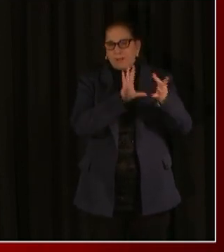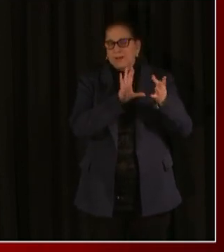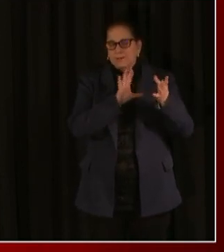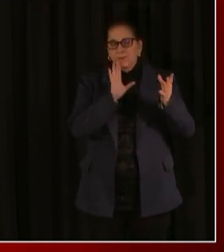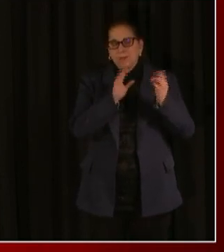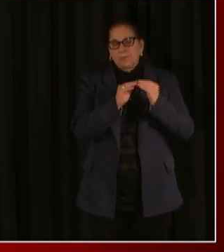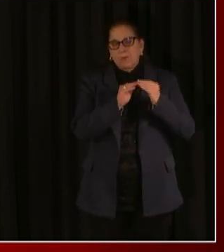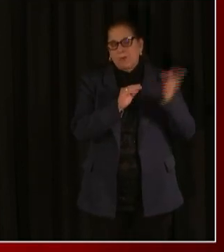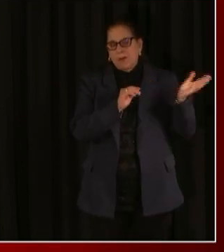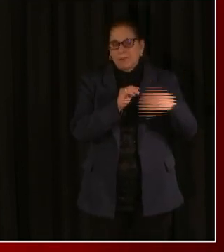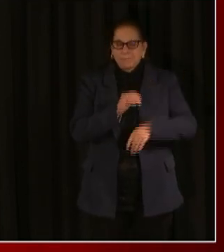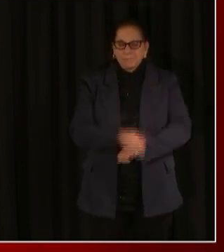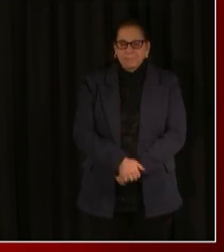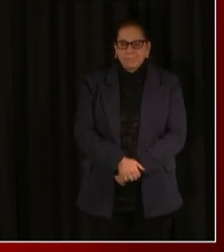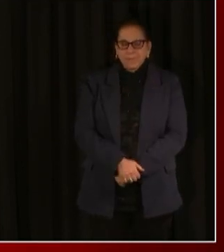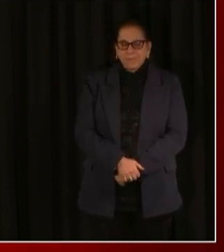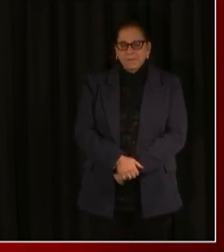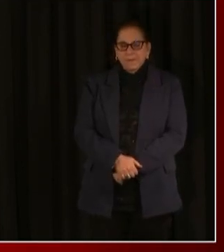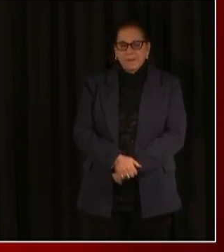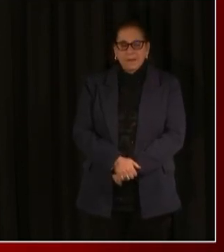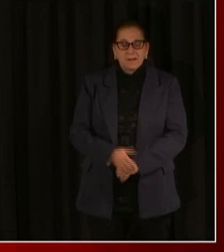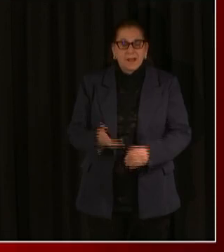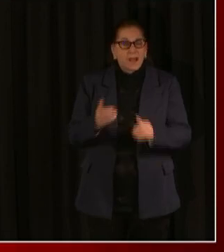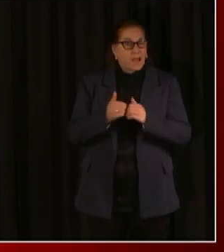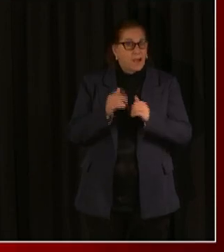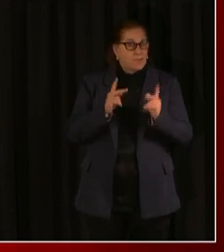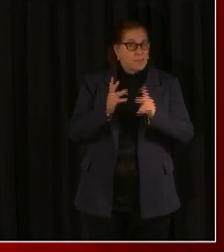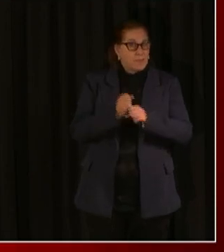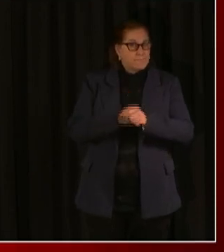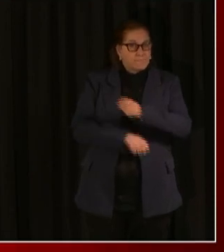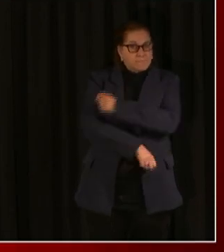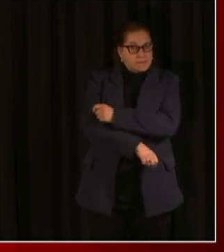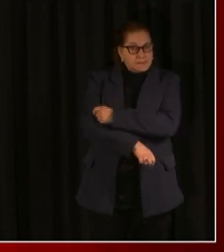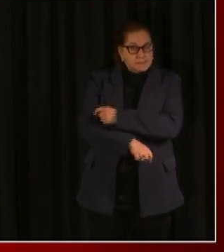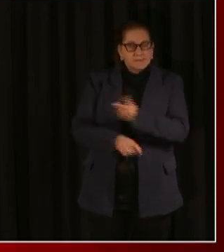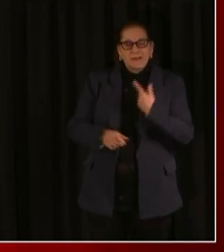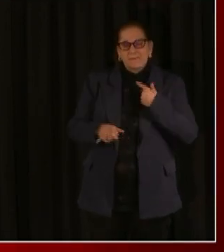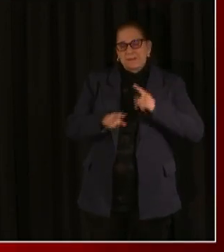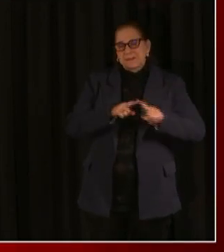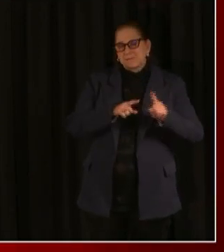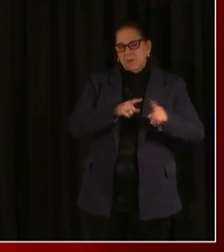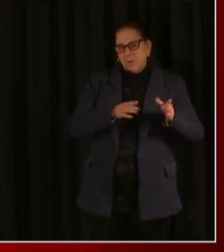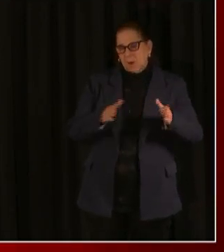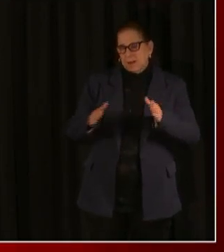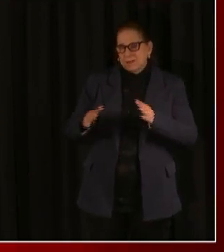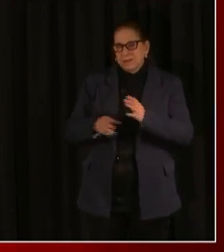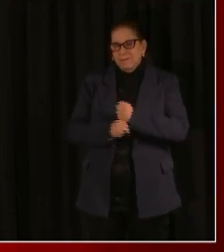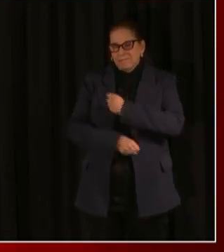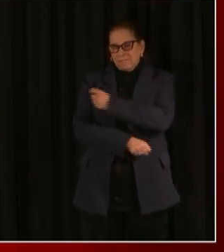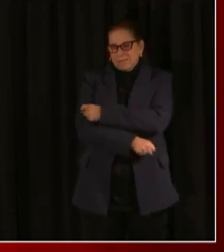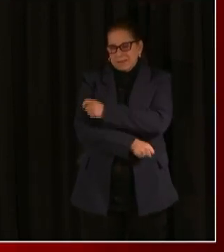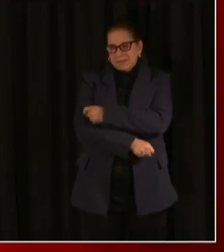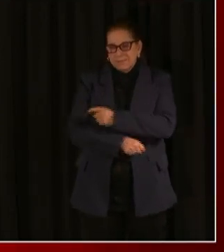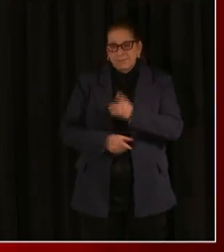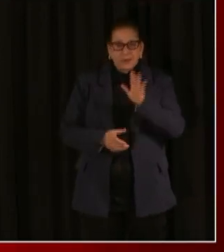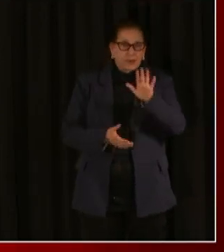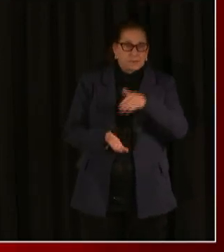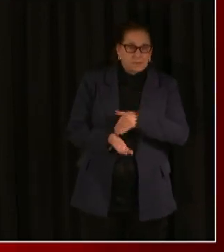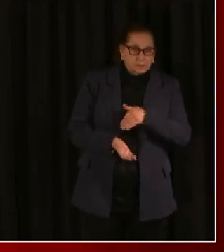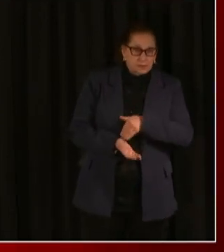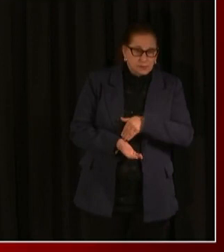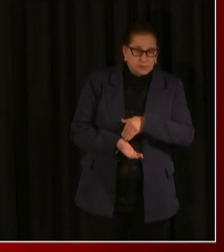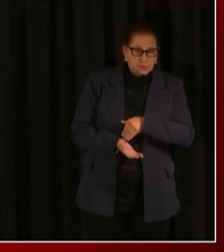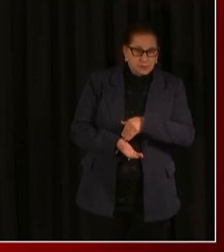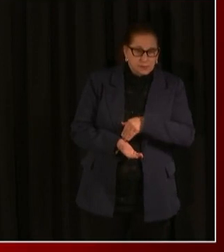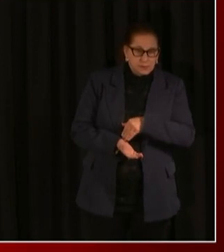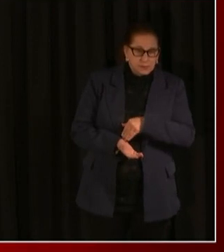So why should people get the vaccine? So, really it's to protect yourself, your coworkers, and your loved ones. Both of